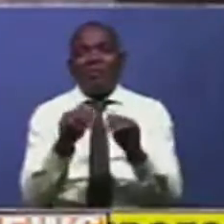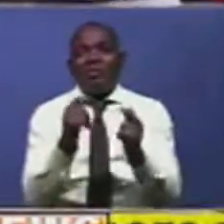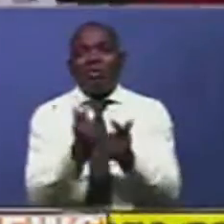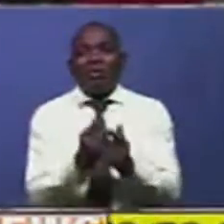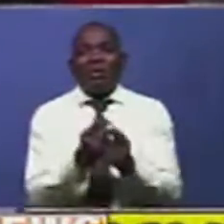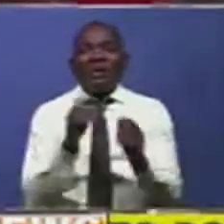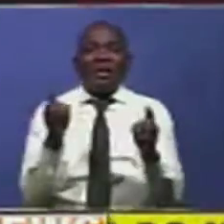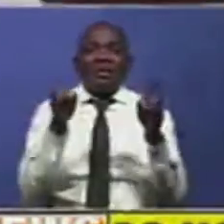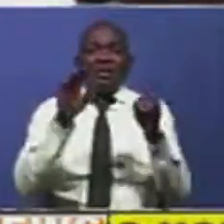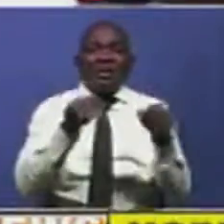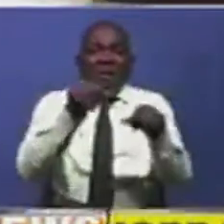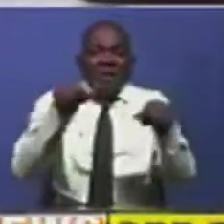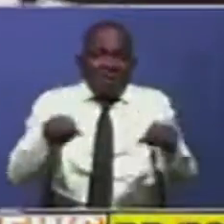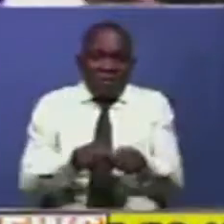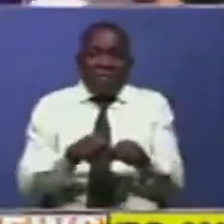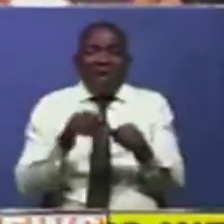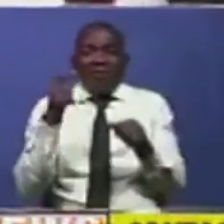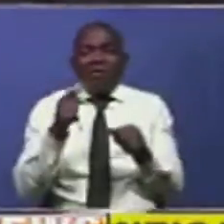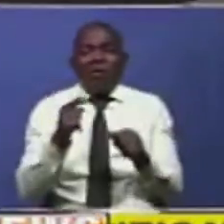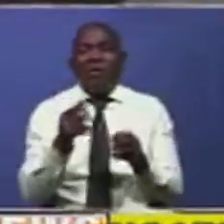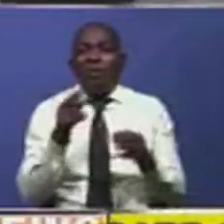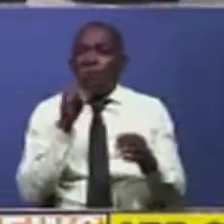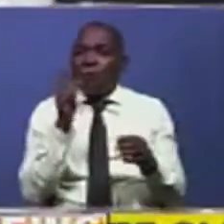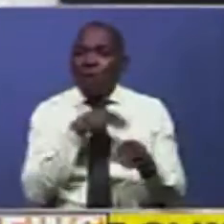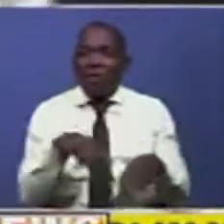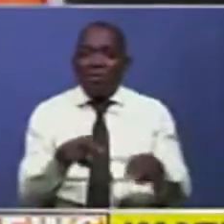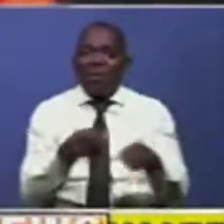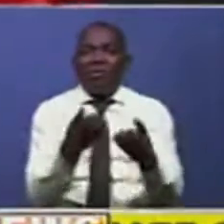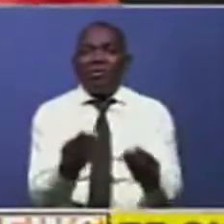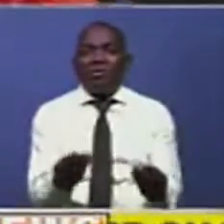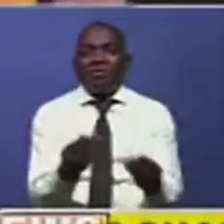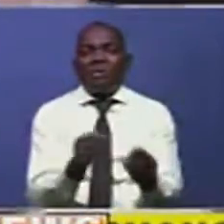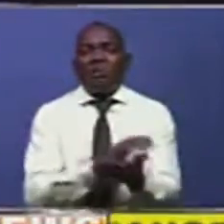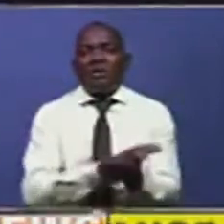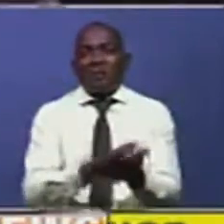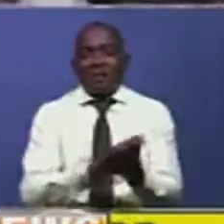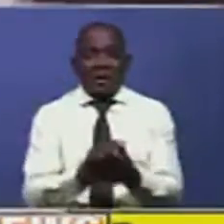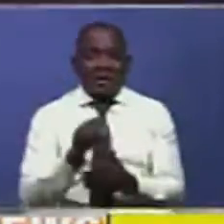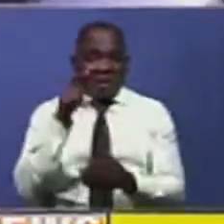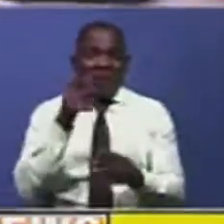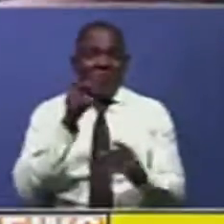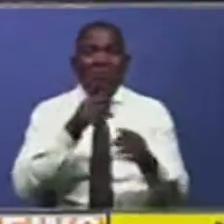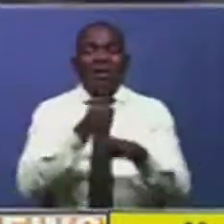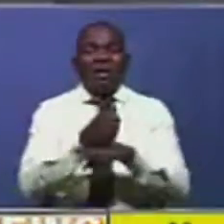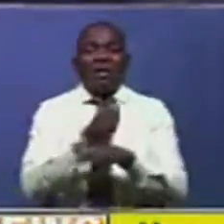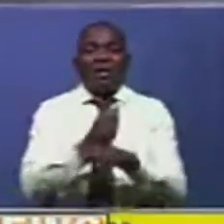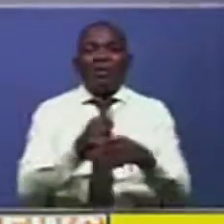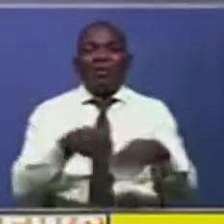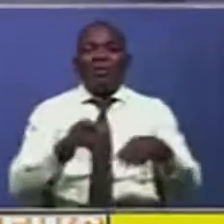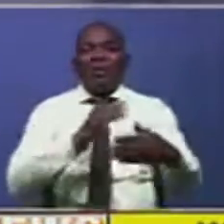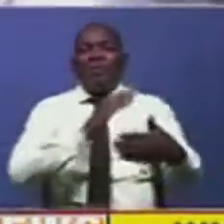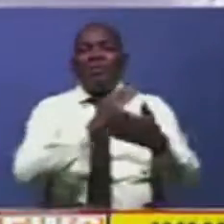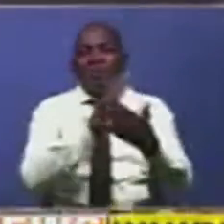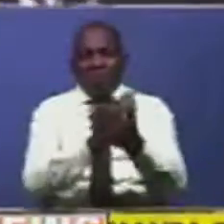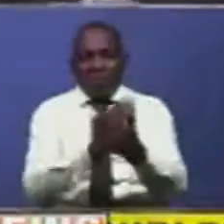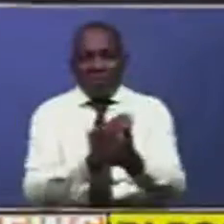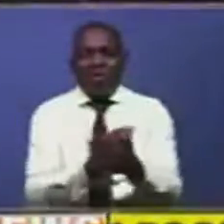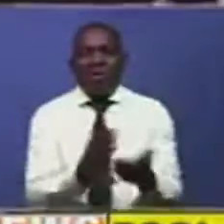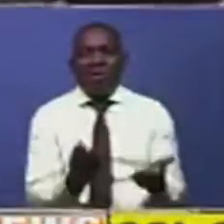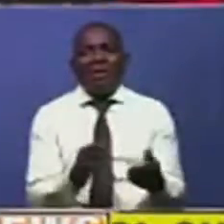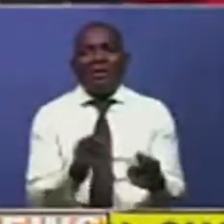constituents on a demonstration to get their bad roads fixed, but was later accused of unlawfully blocking a public